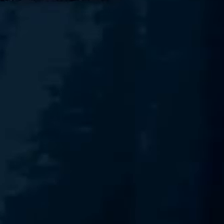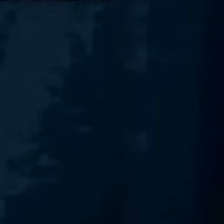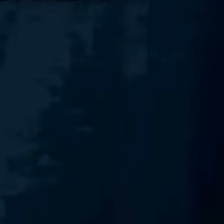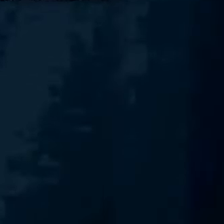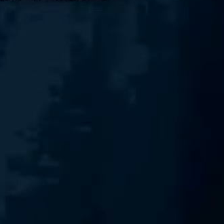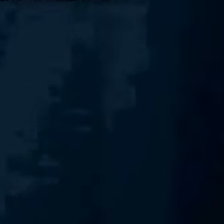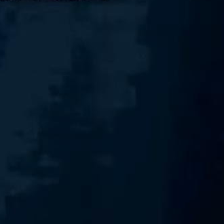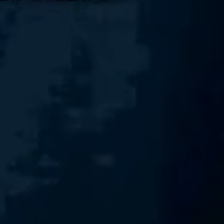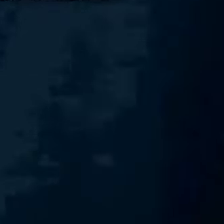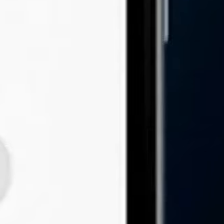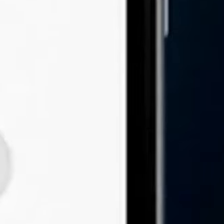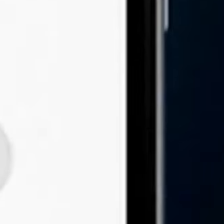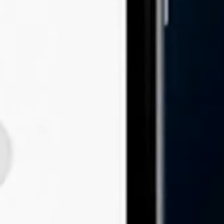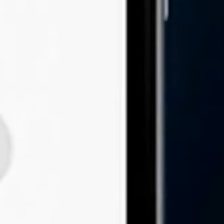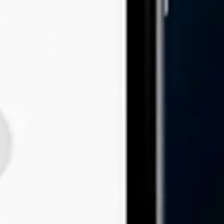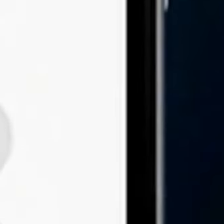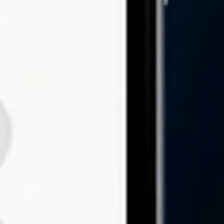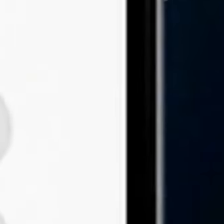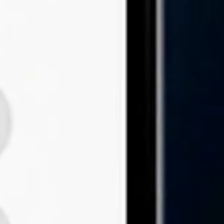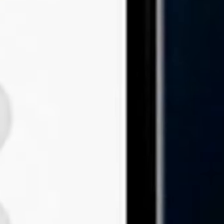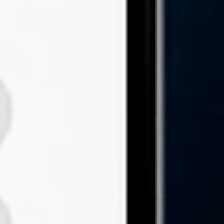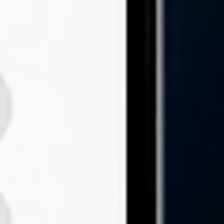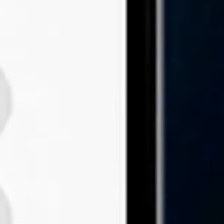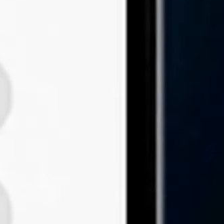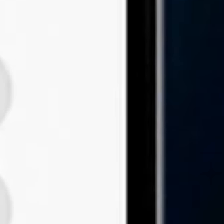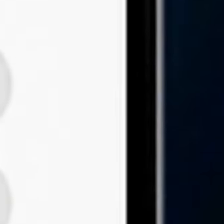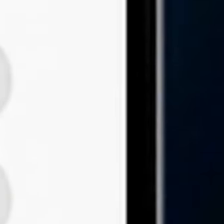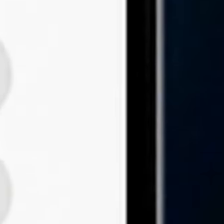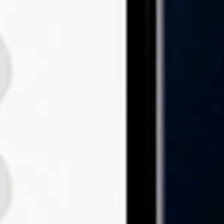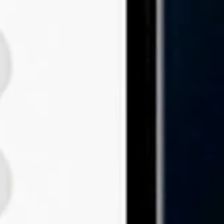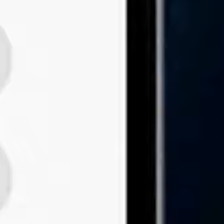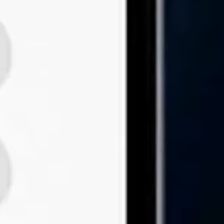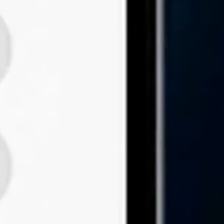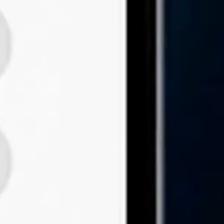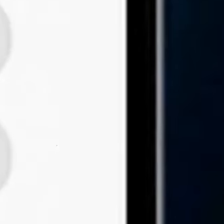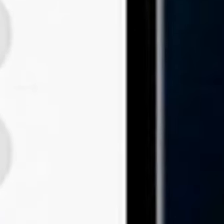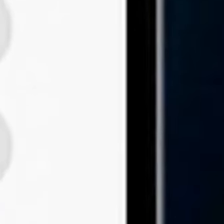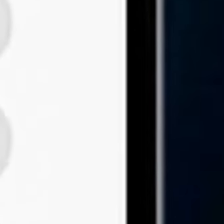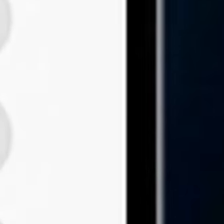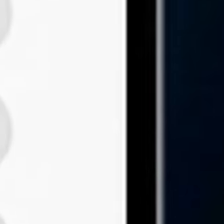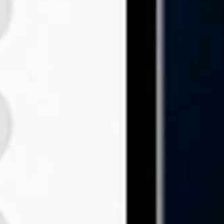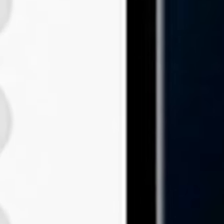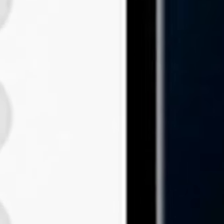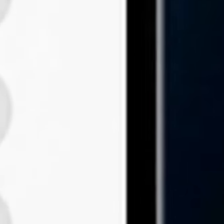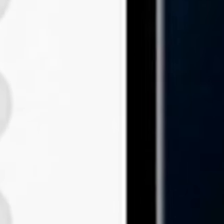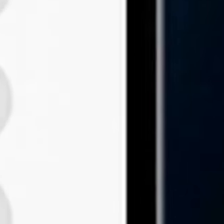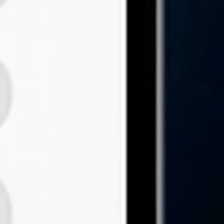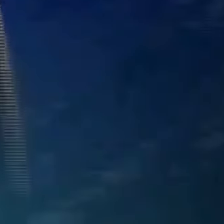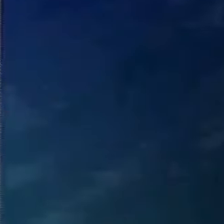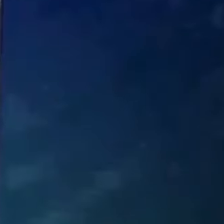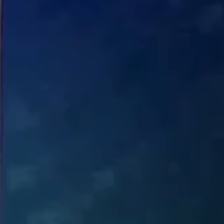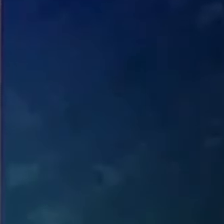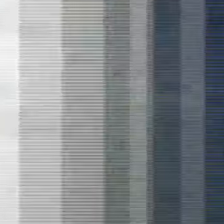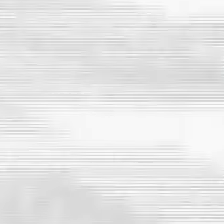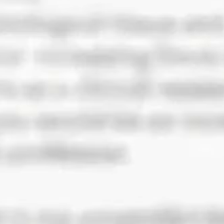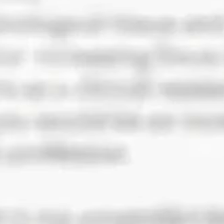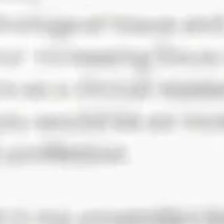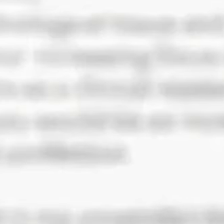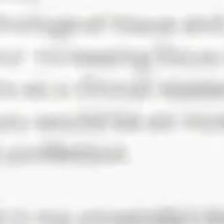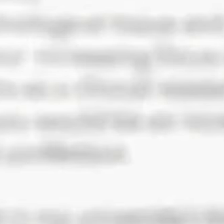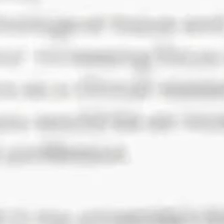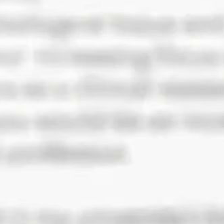tšeo di le amago le setšhaba le letšeng go 011 714 6133 goba le romele email go